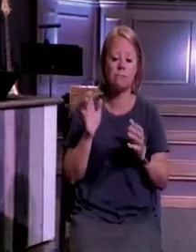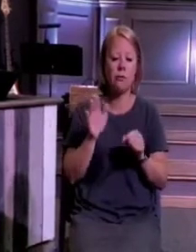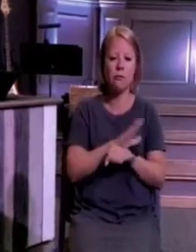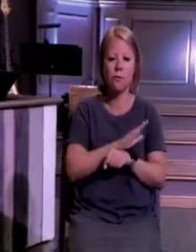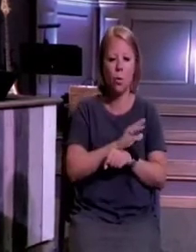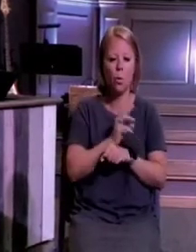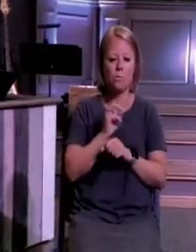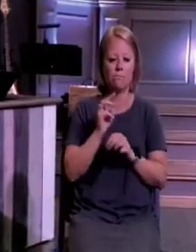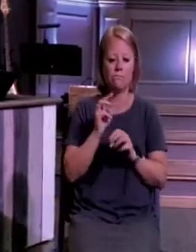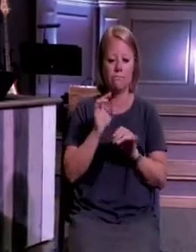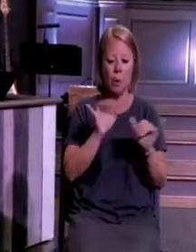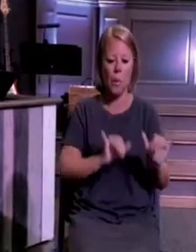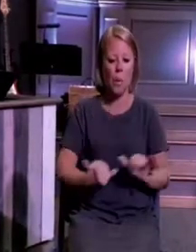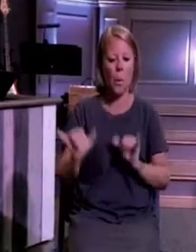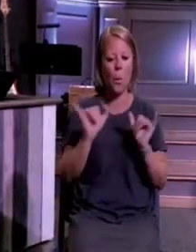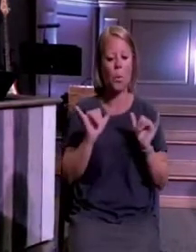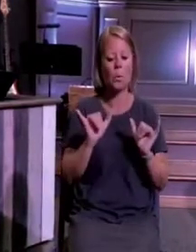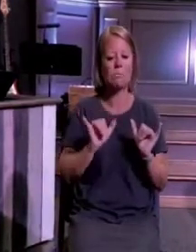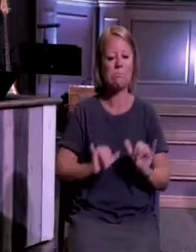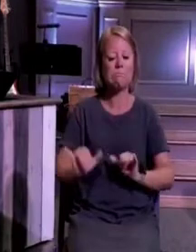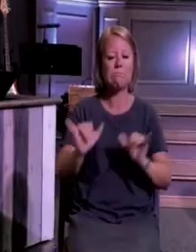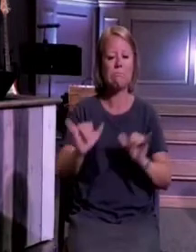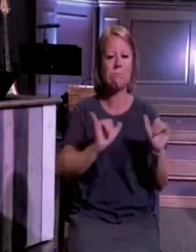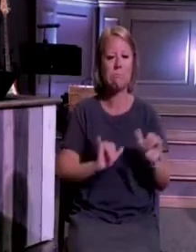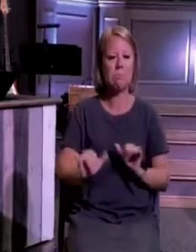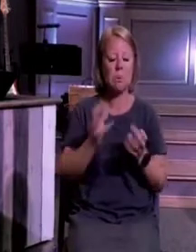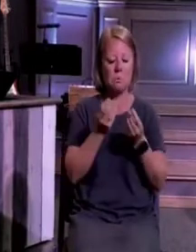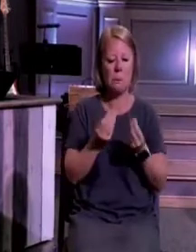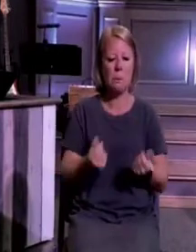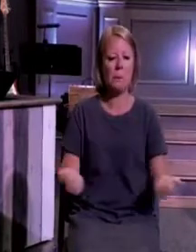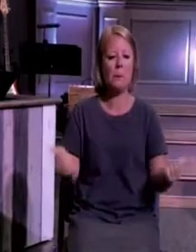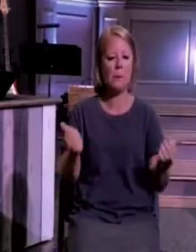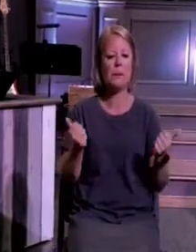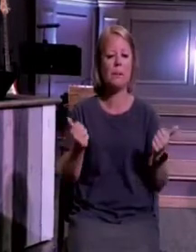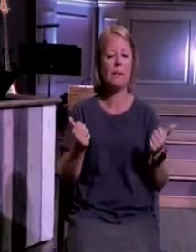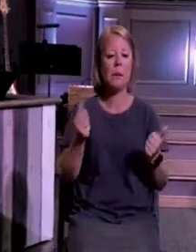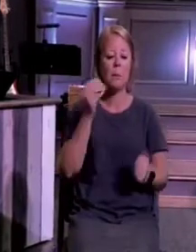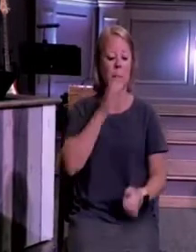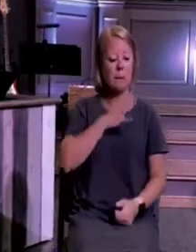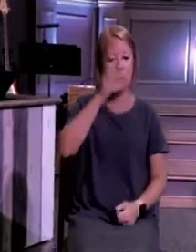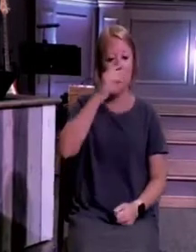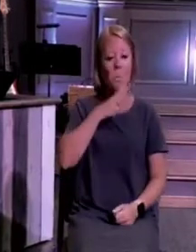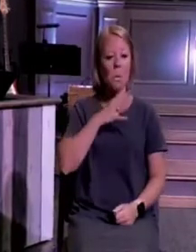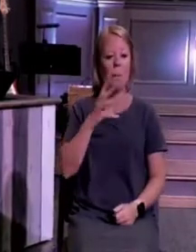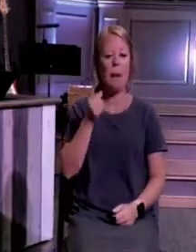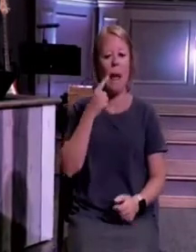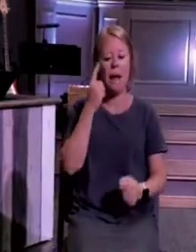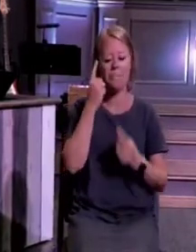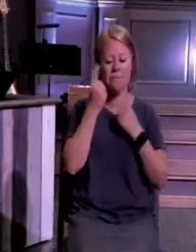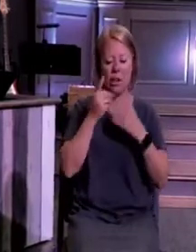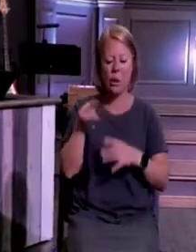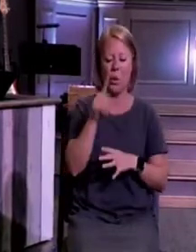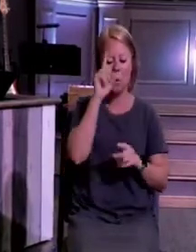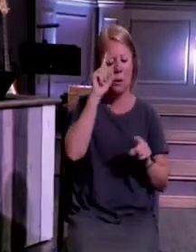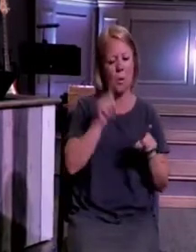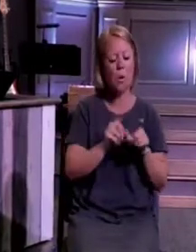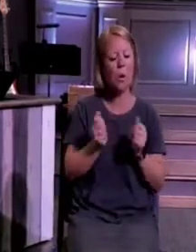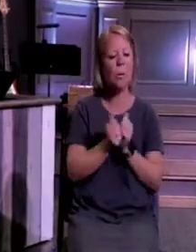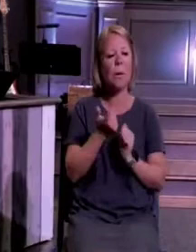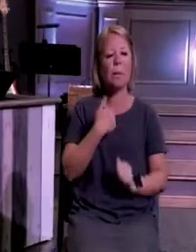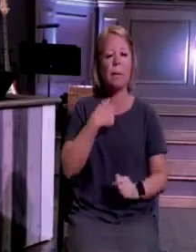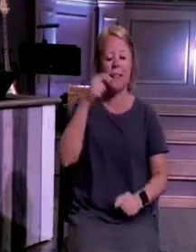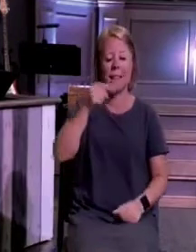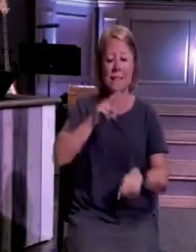the degradation of what we're seeing around our world. Ladies and gentlemen, I think you would agree with me that this